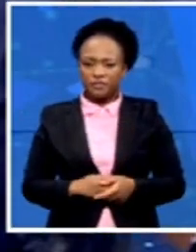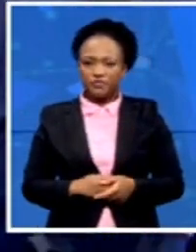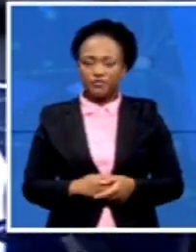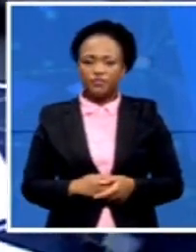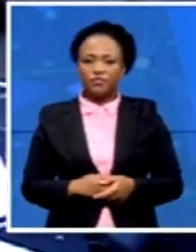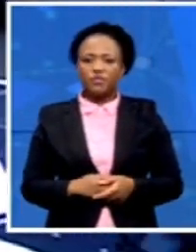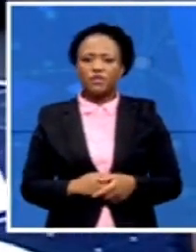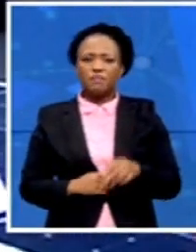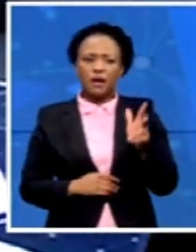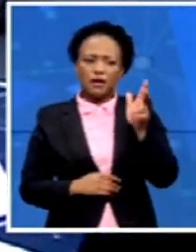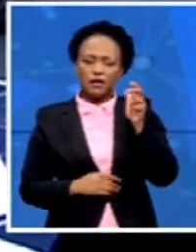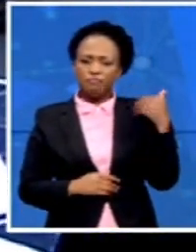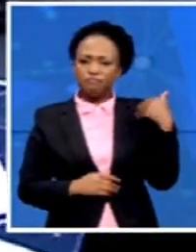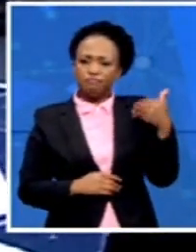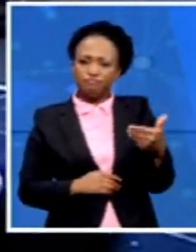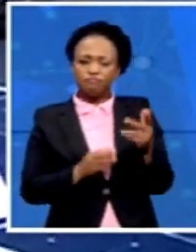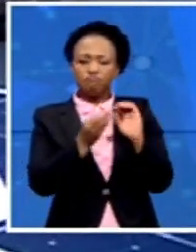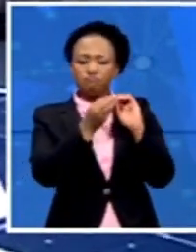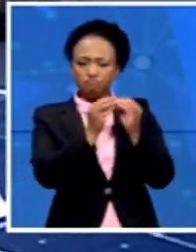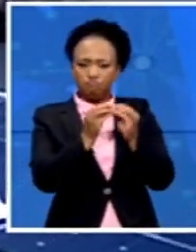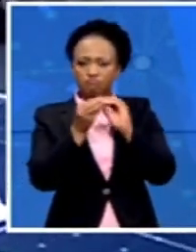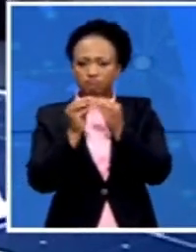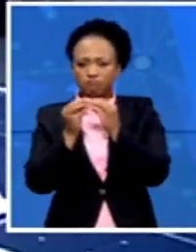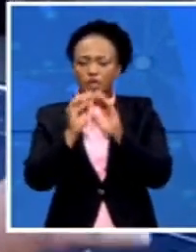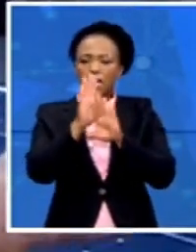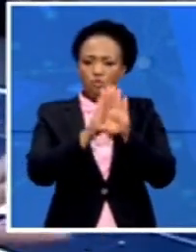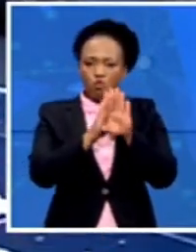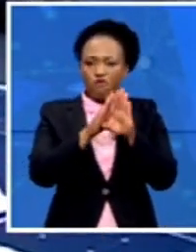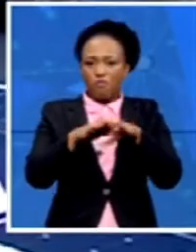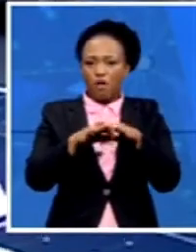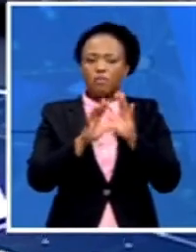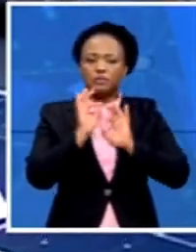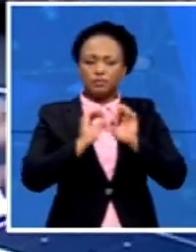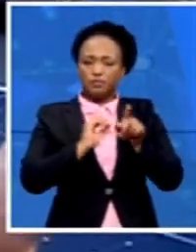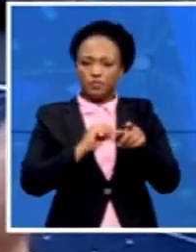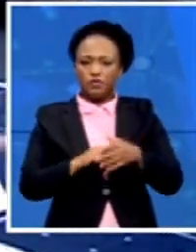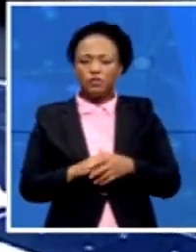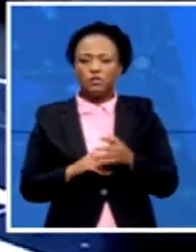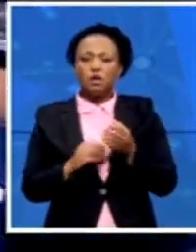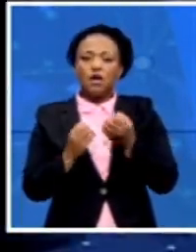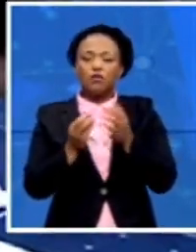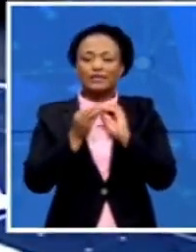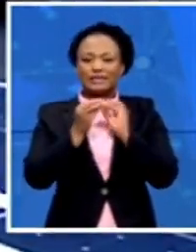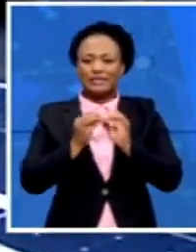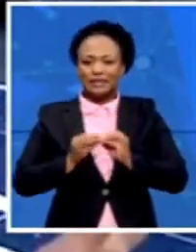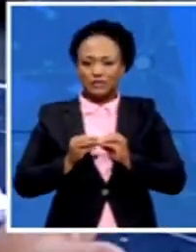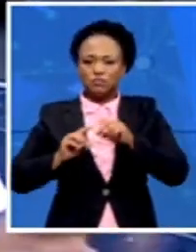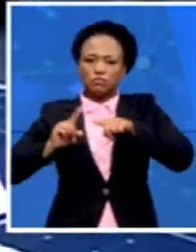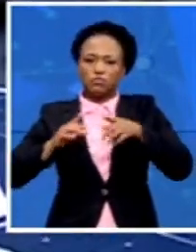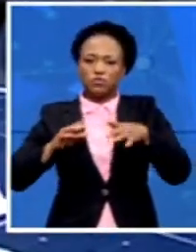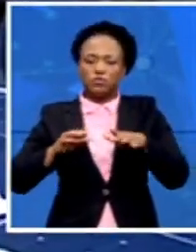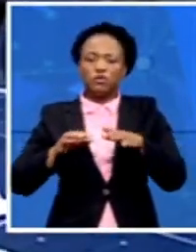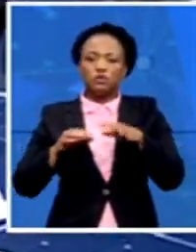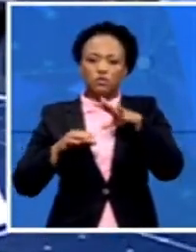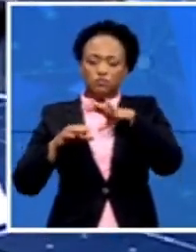some improvements here and there. Just elaborate on those. A lot of modifications in terms of the aerodynamic drag coefficient of the car, so it's much more streamlined cutting